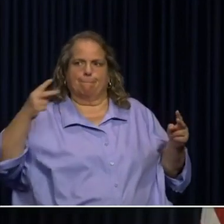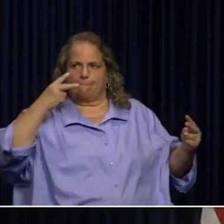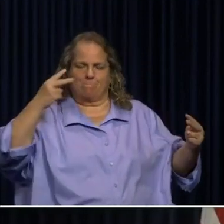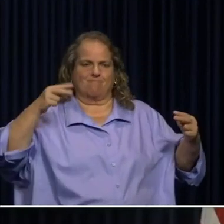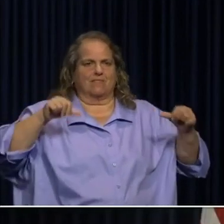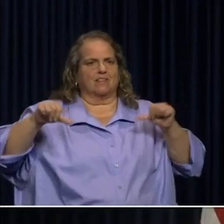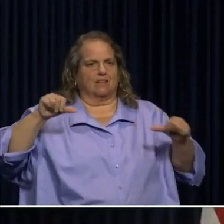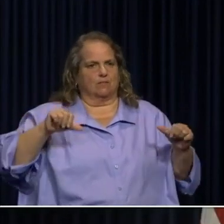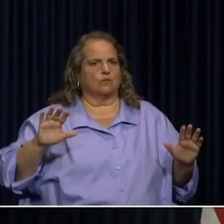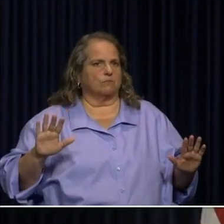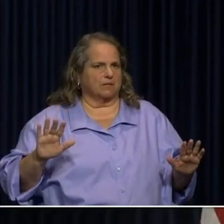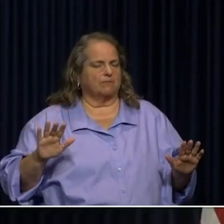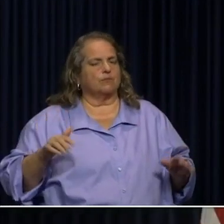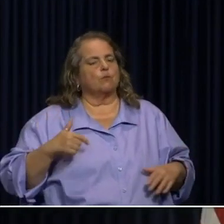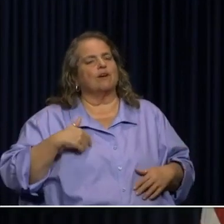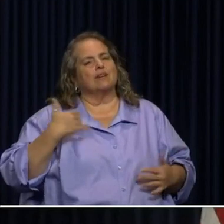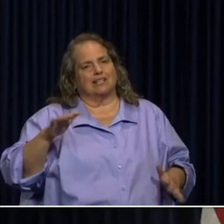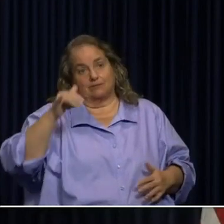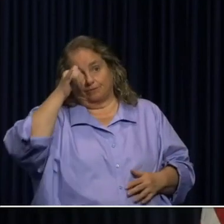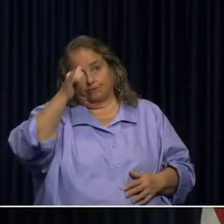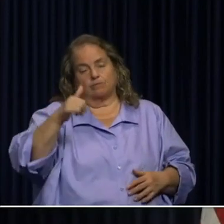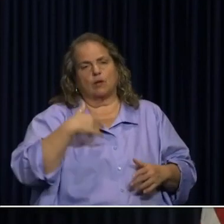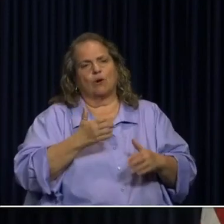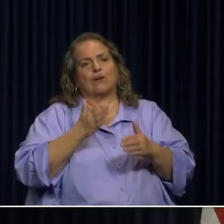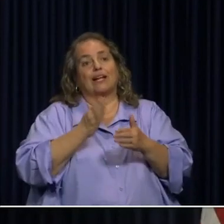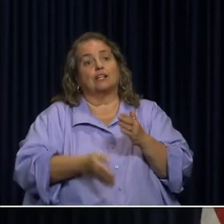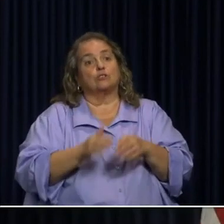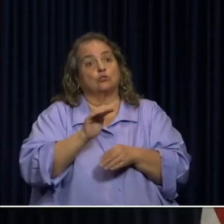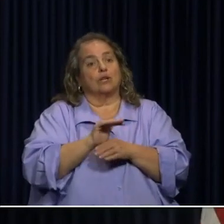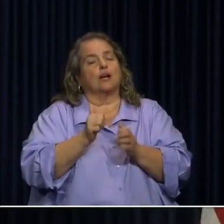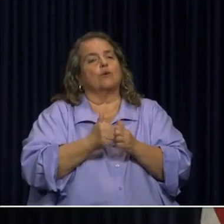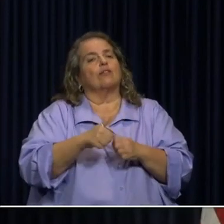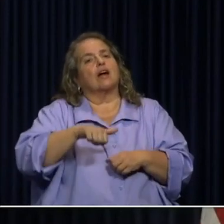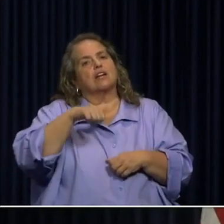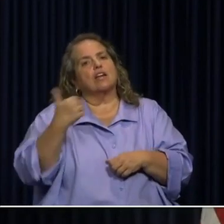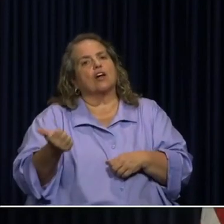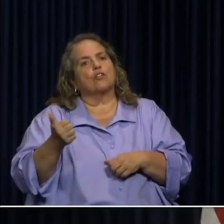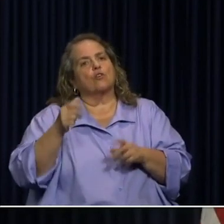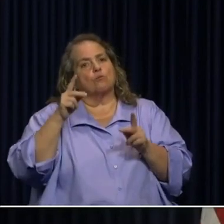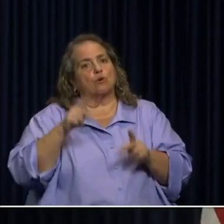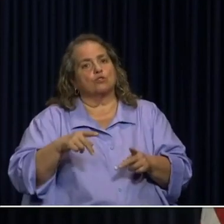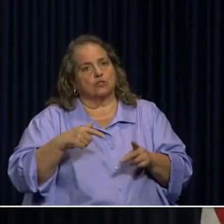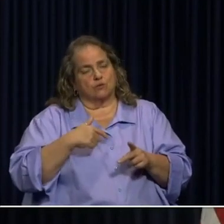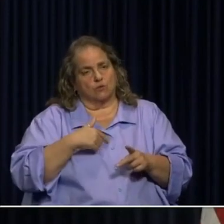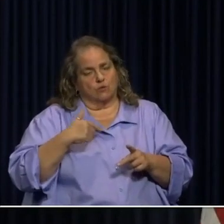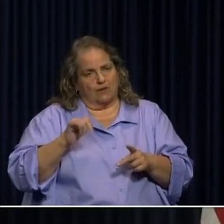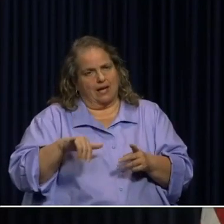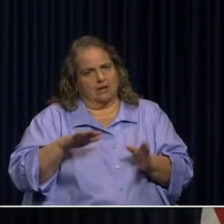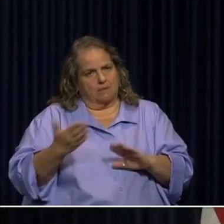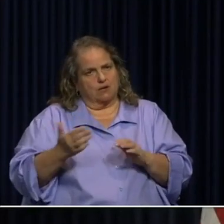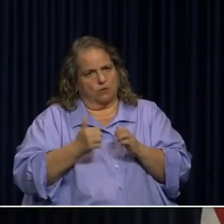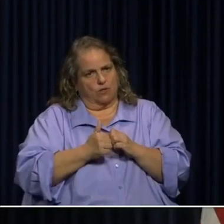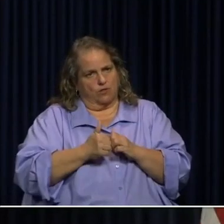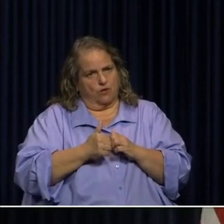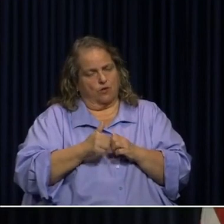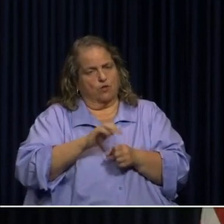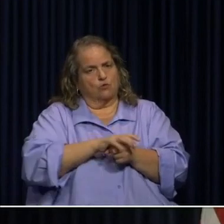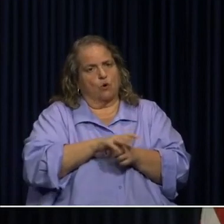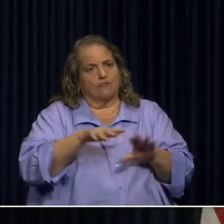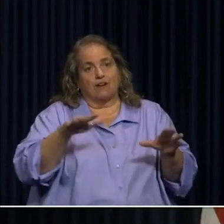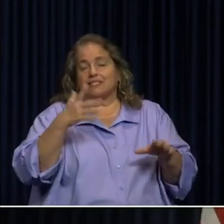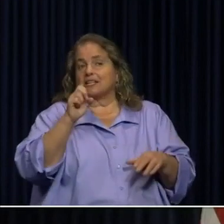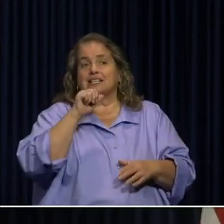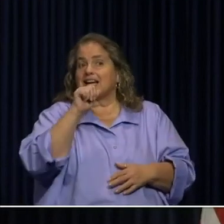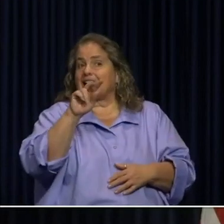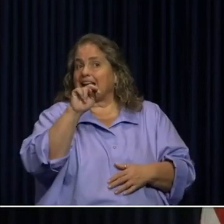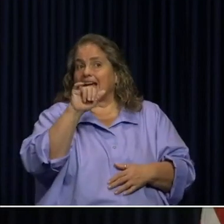run long, but I wanted to end tonight with another individual we've lost to the coronavirus. And though while he wasn't a native